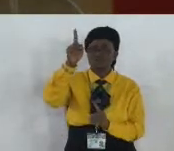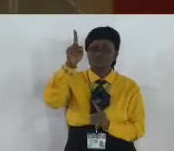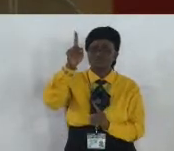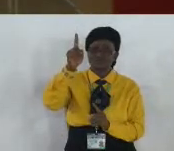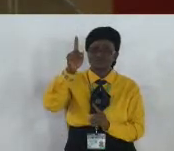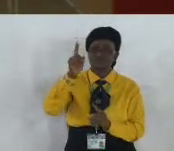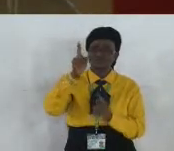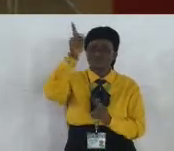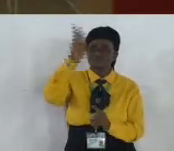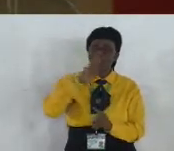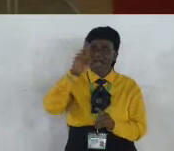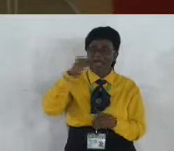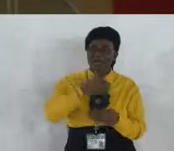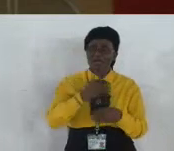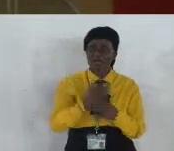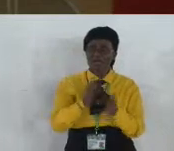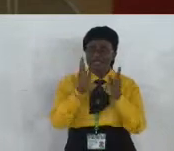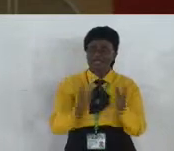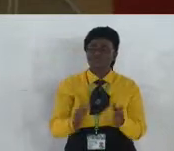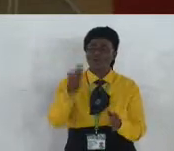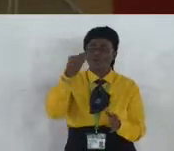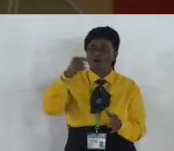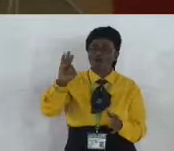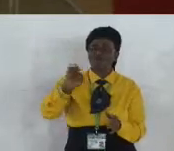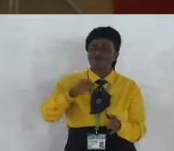You are the creator of all things,